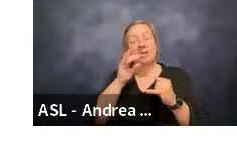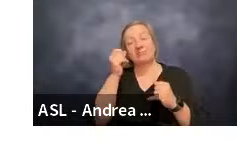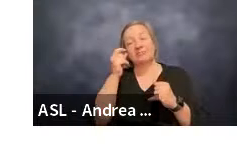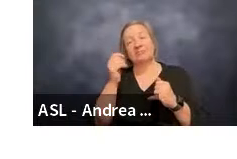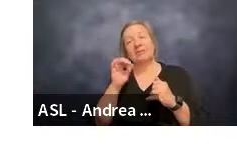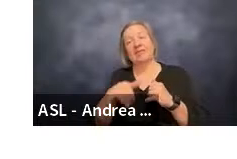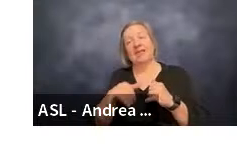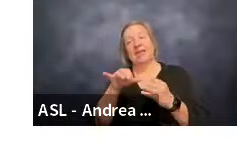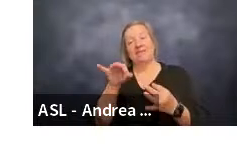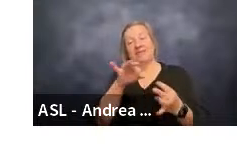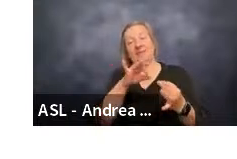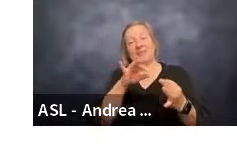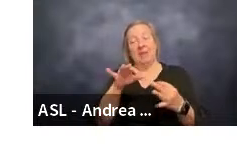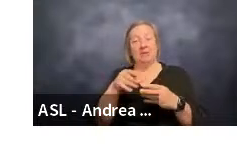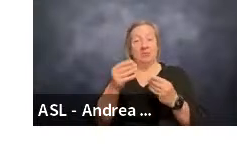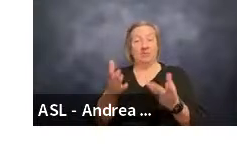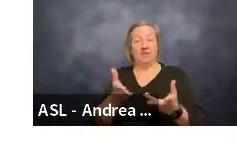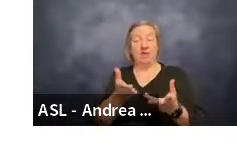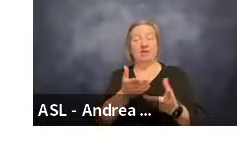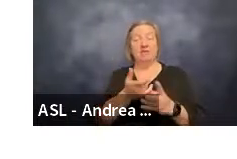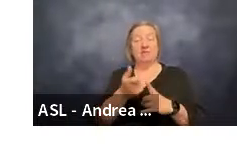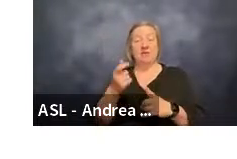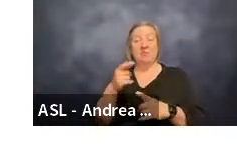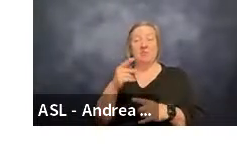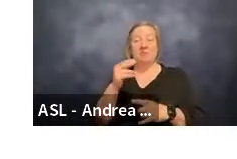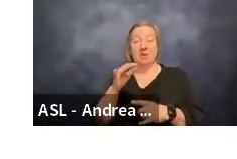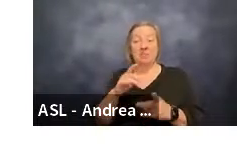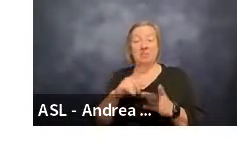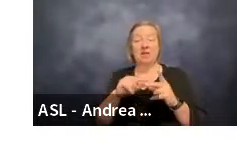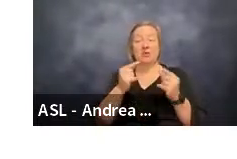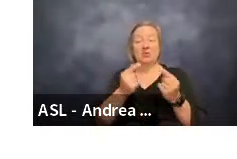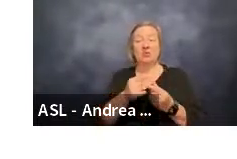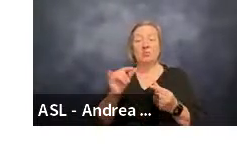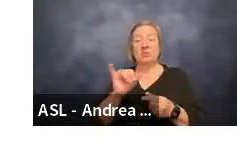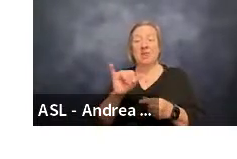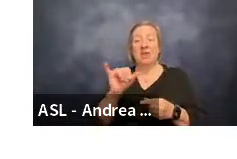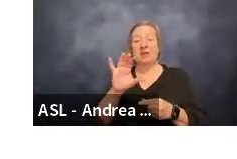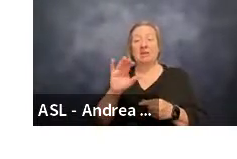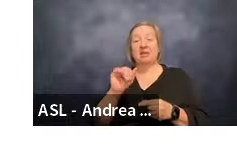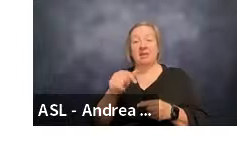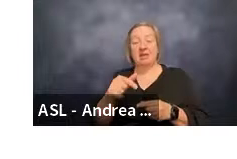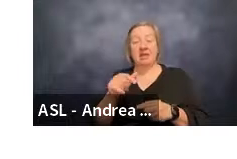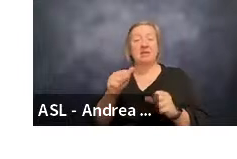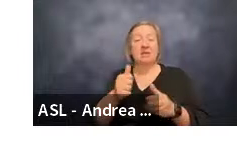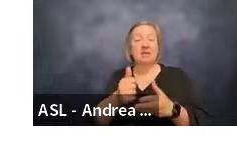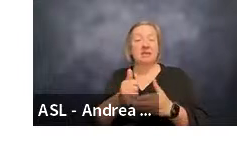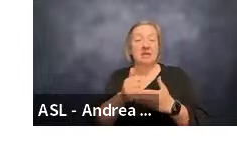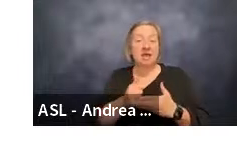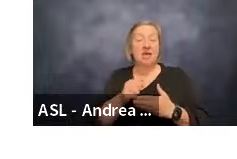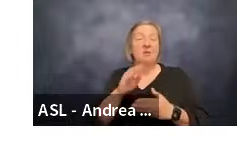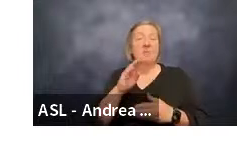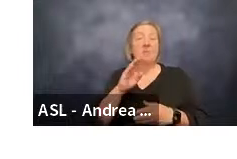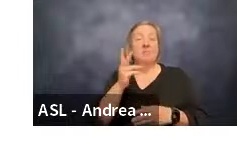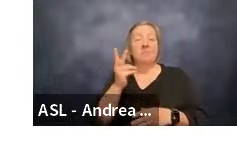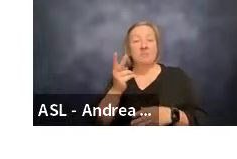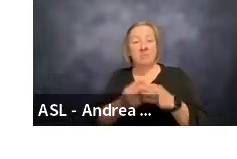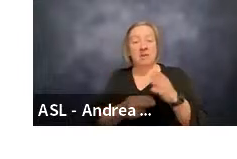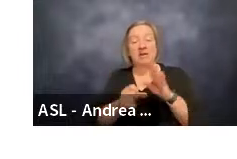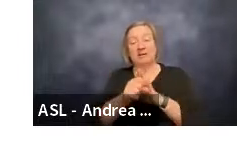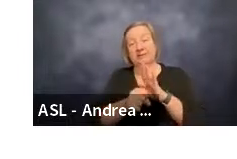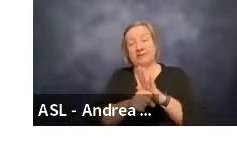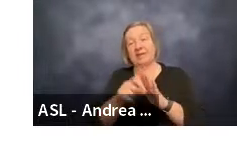feedback that's provided by the public and groups like the CAG will be able to help inform the bi-state toll subcommittee